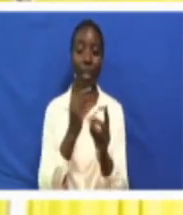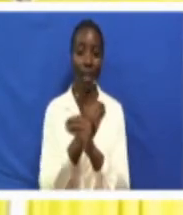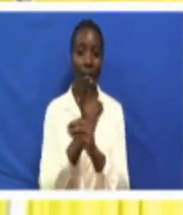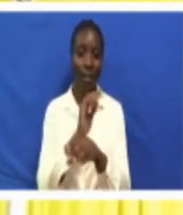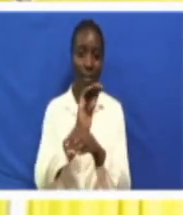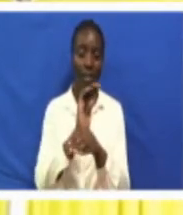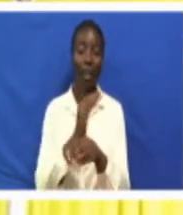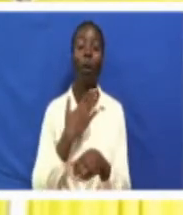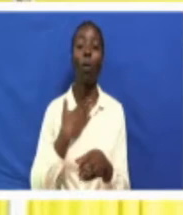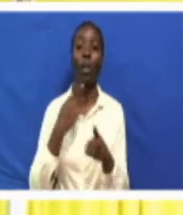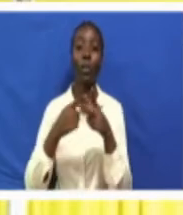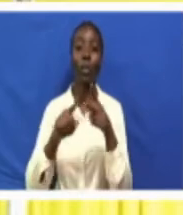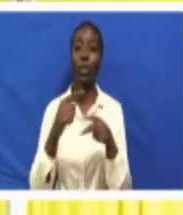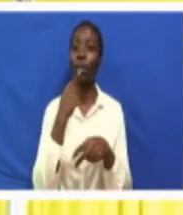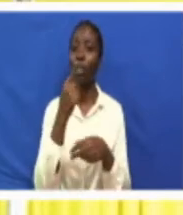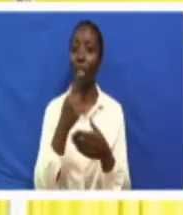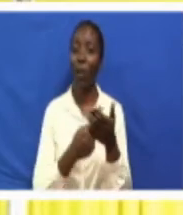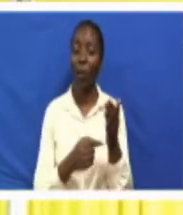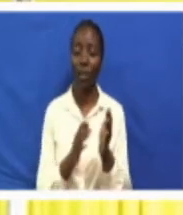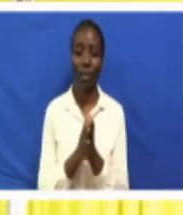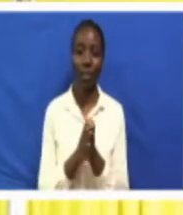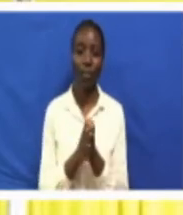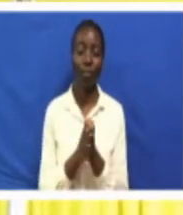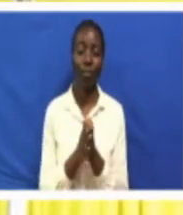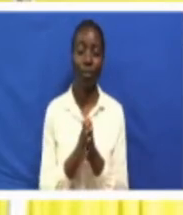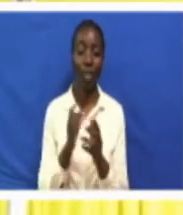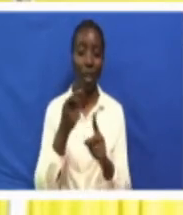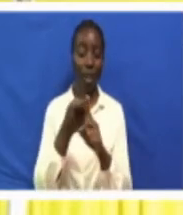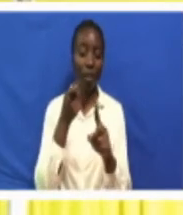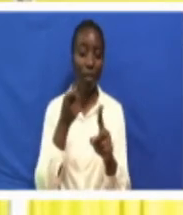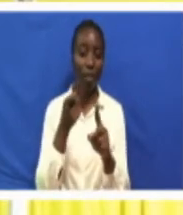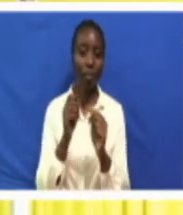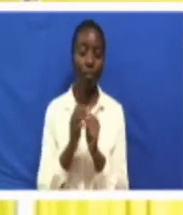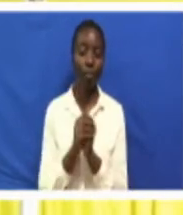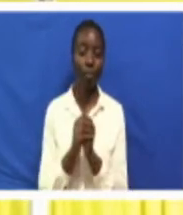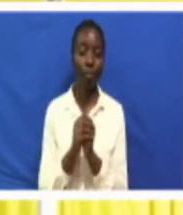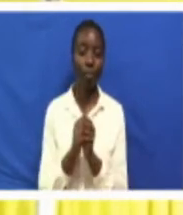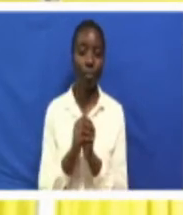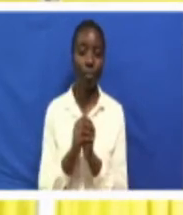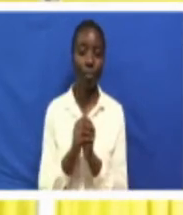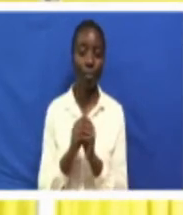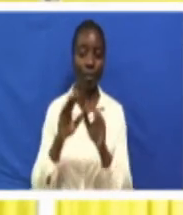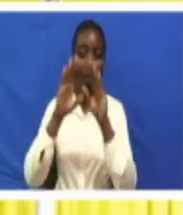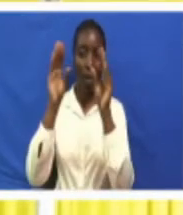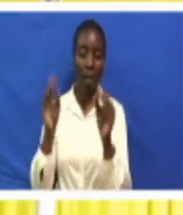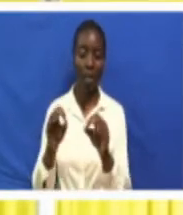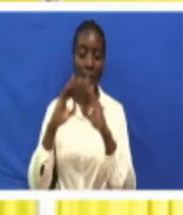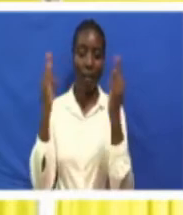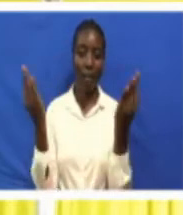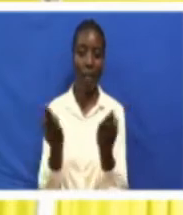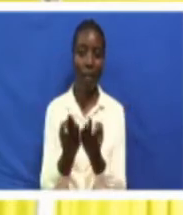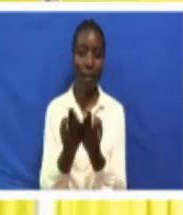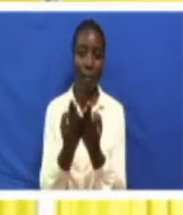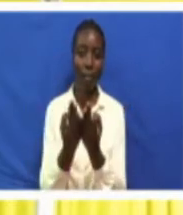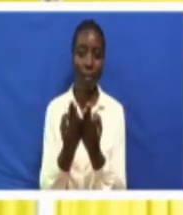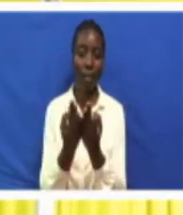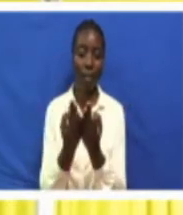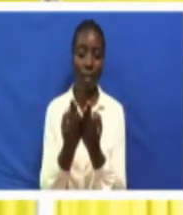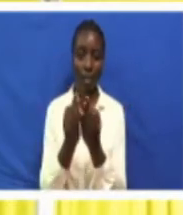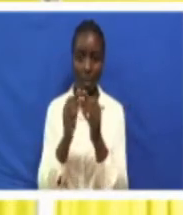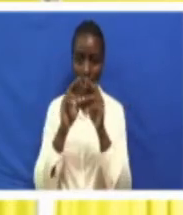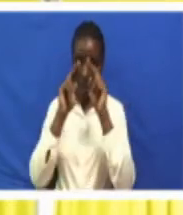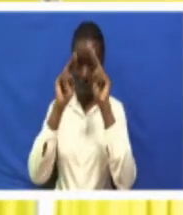want to start by saying deriving from our family Days theme